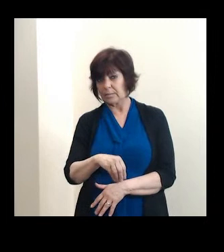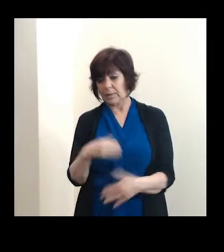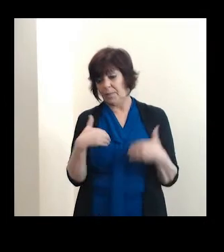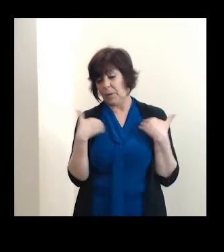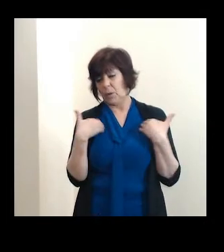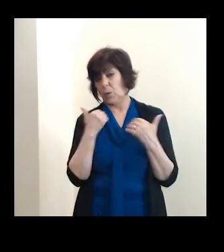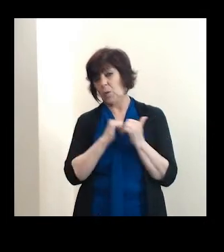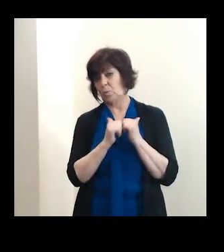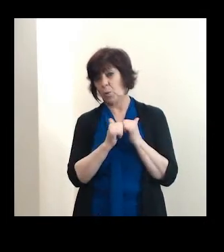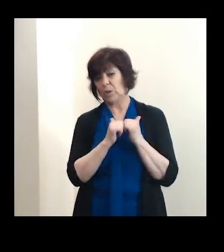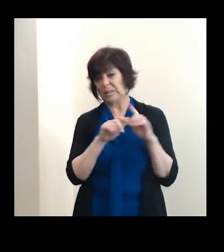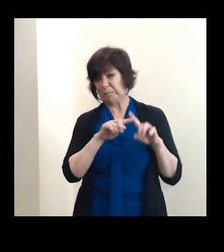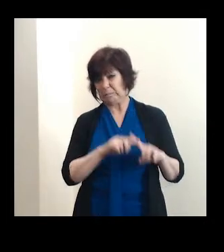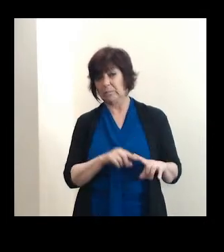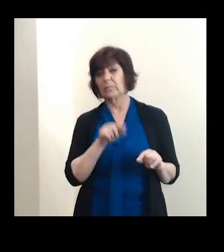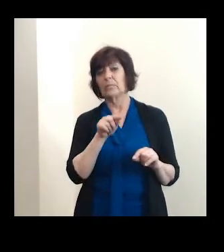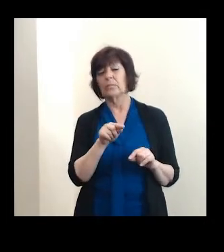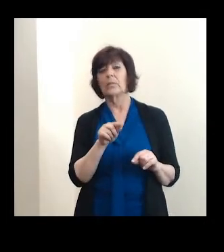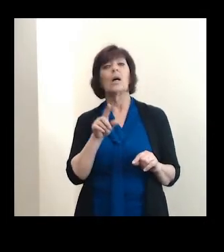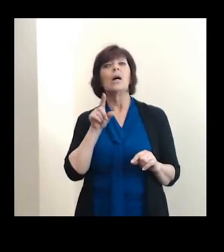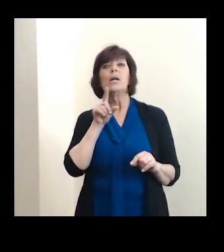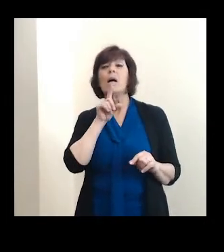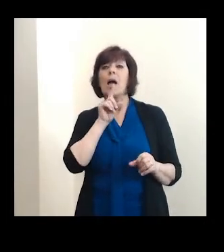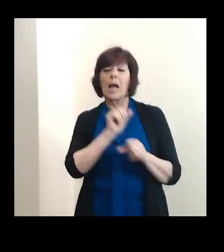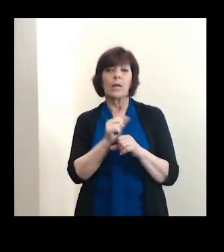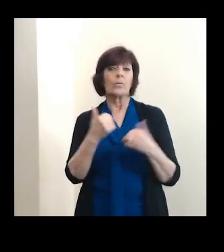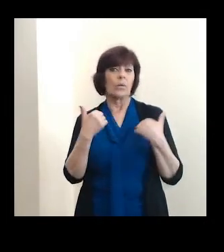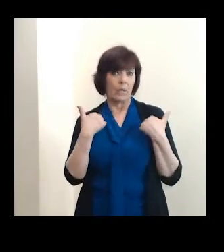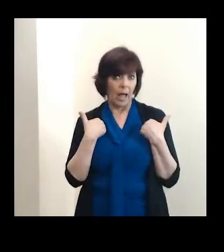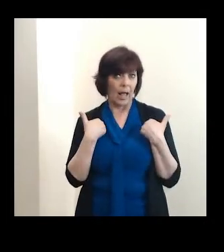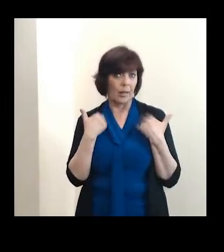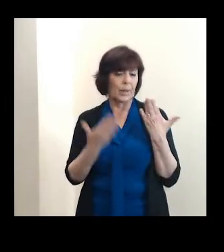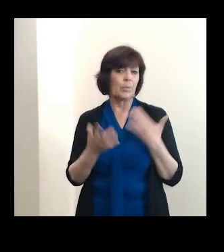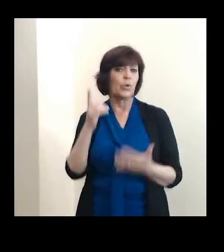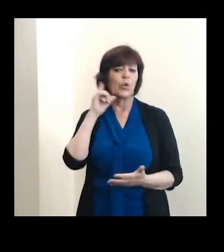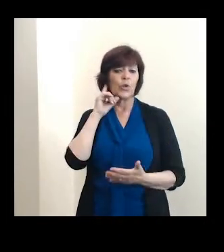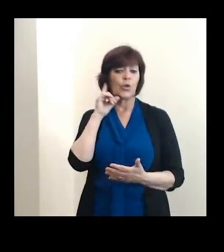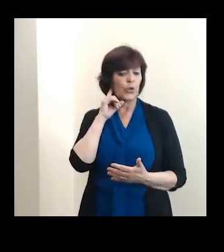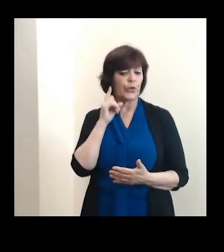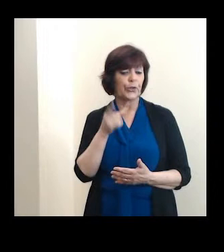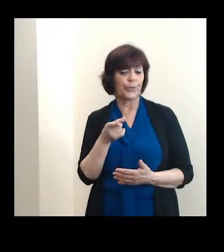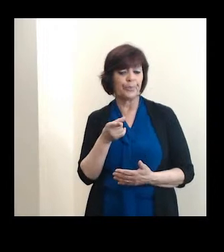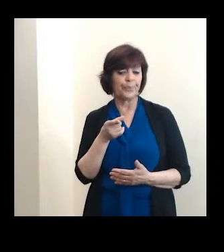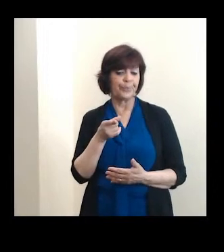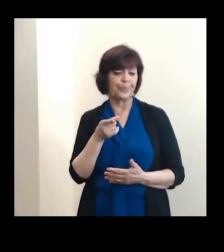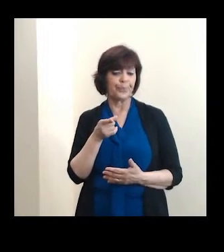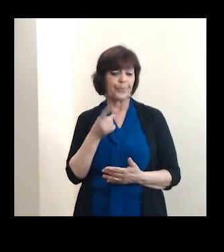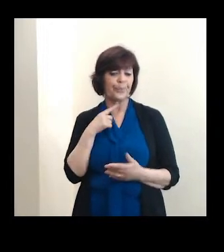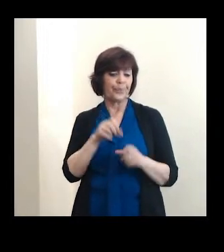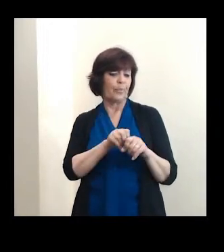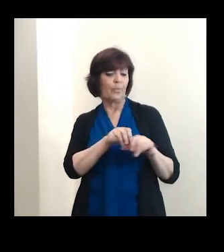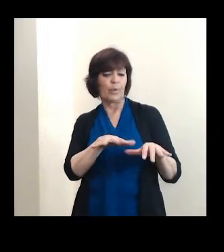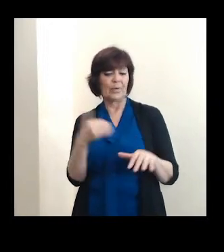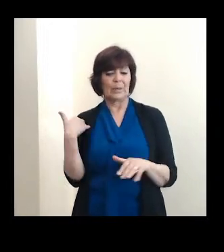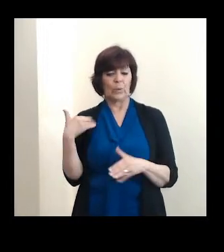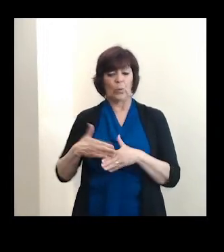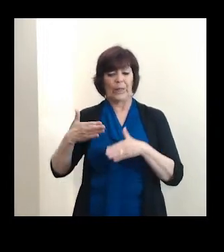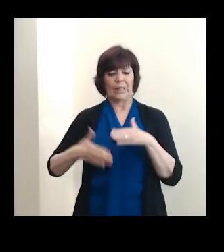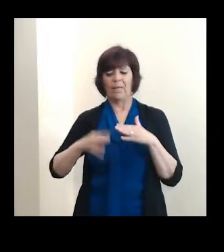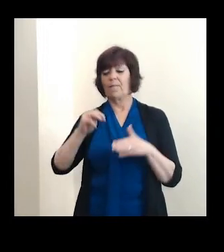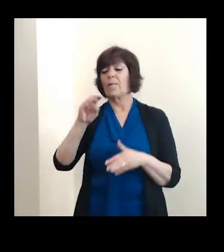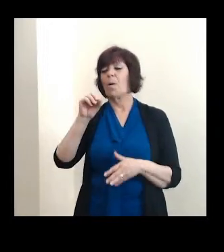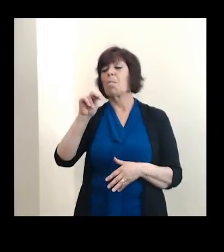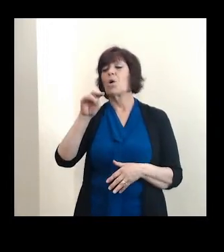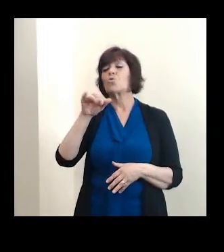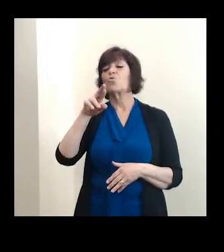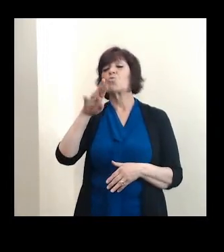youth sports cases. Actually, we've had, and you may have heard about an outbreak from over the weekend from Monroe